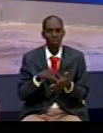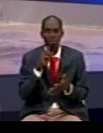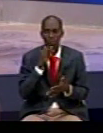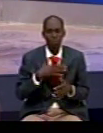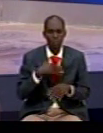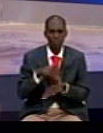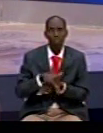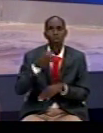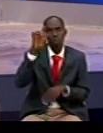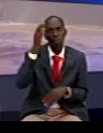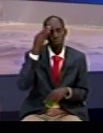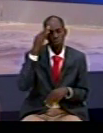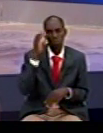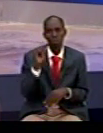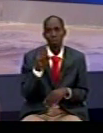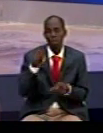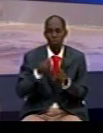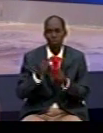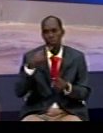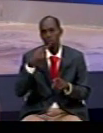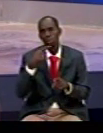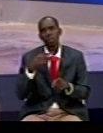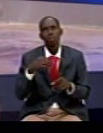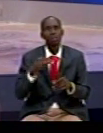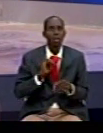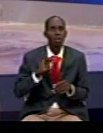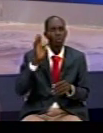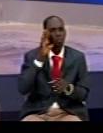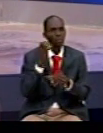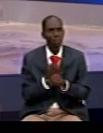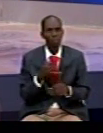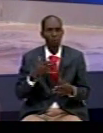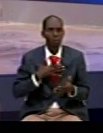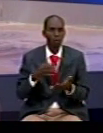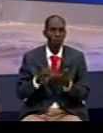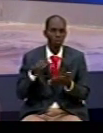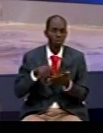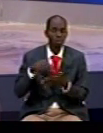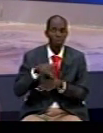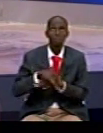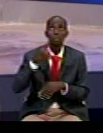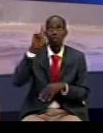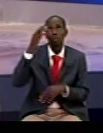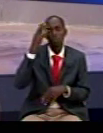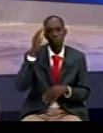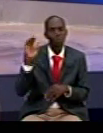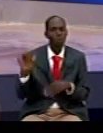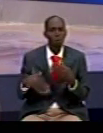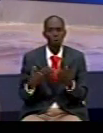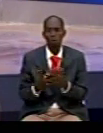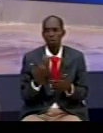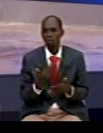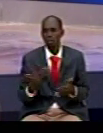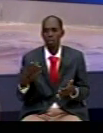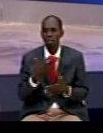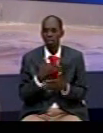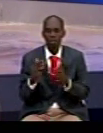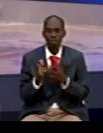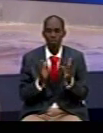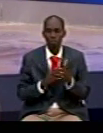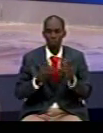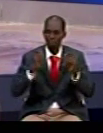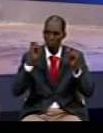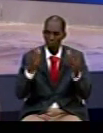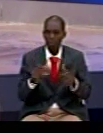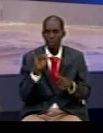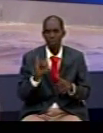he knows. As we're saying tonight, I will receive it tonight, he knows. He knows all things. And Jesus, immediately